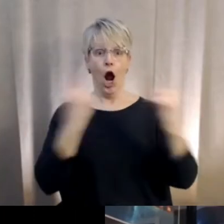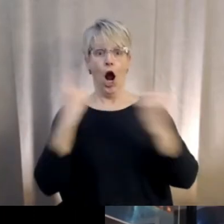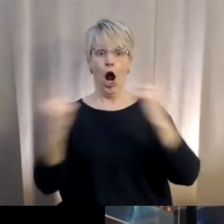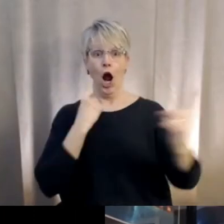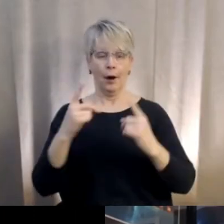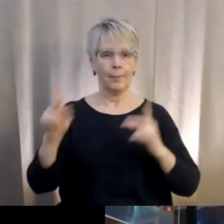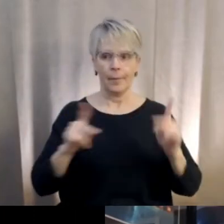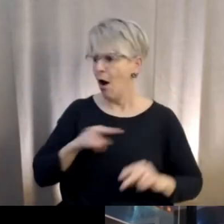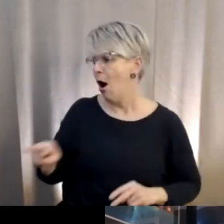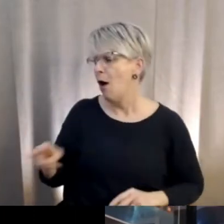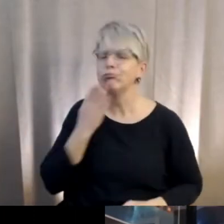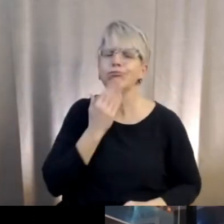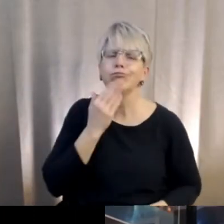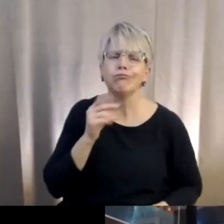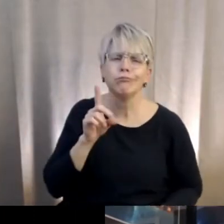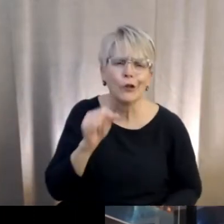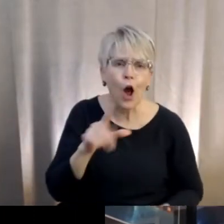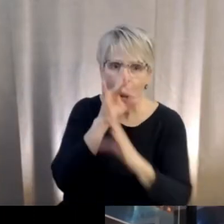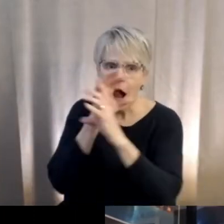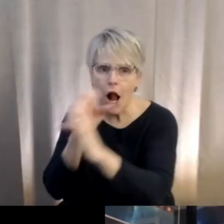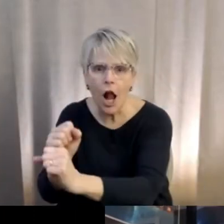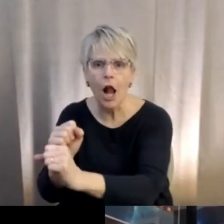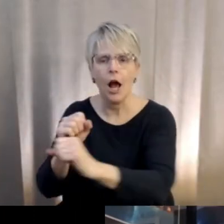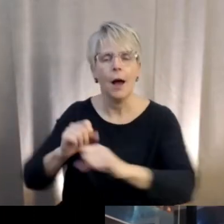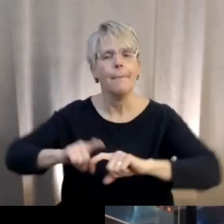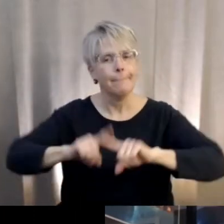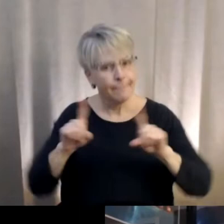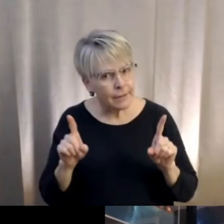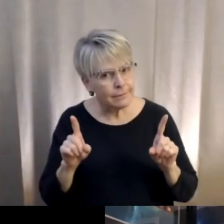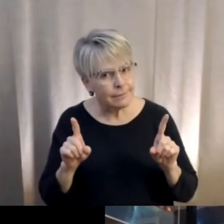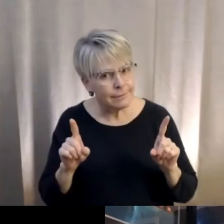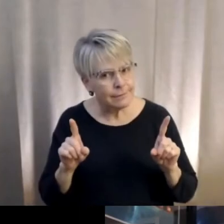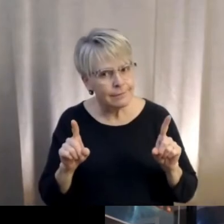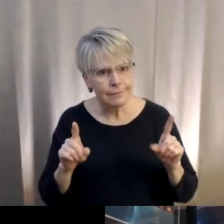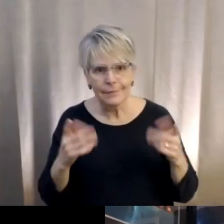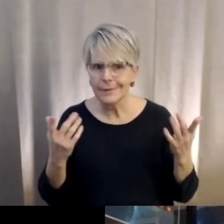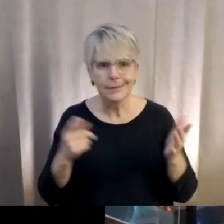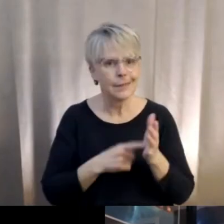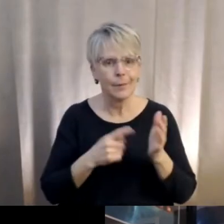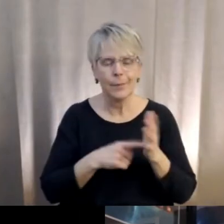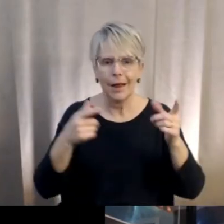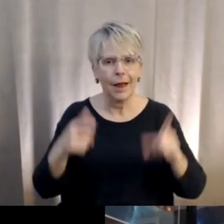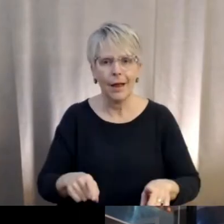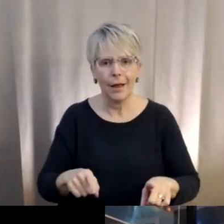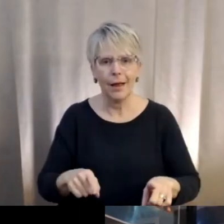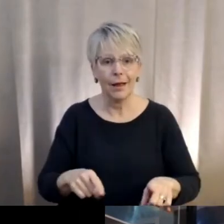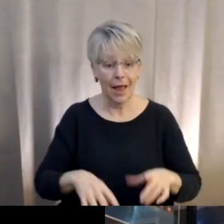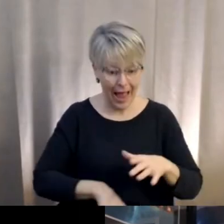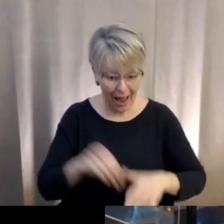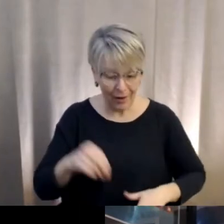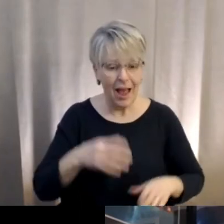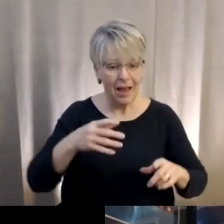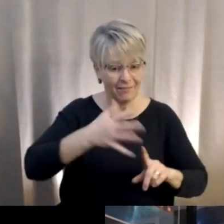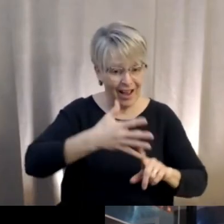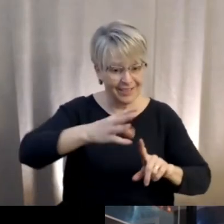the dog is super cute and interesting. However, like this can happen 3 or 4 or 5 or 6 times per public outing